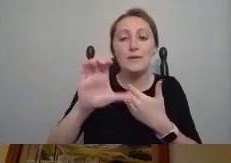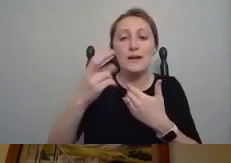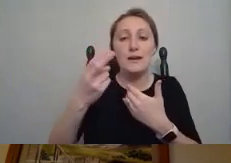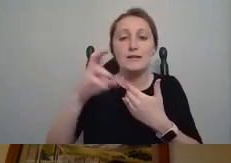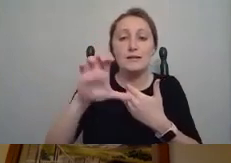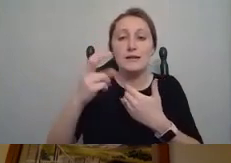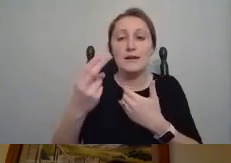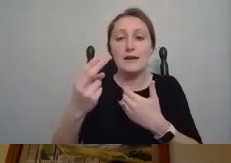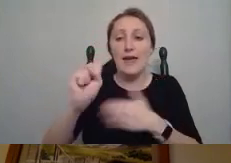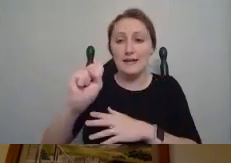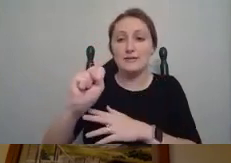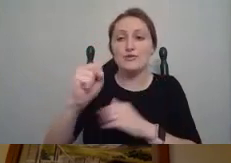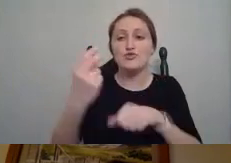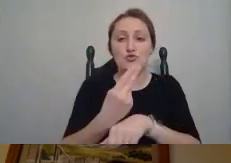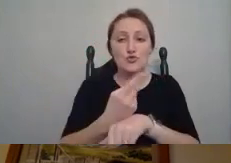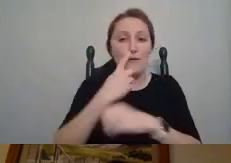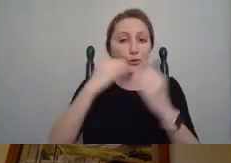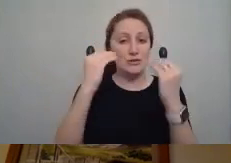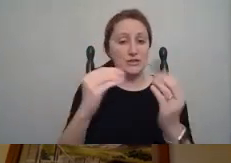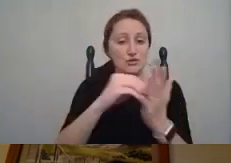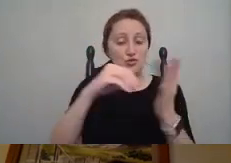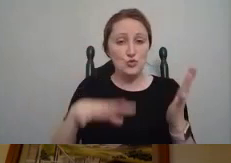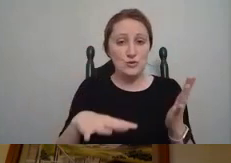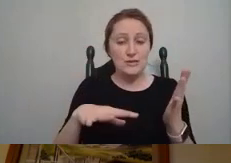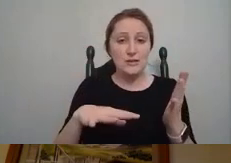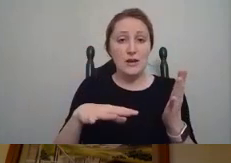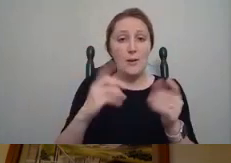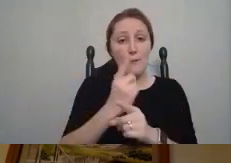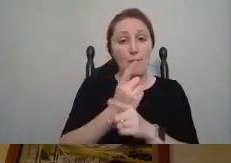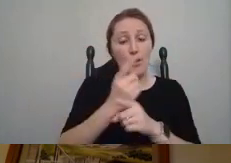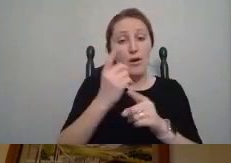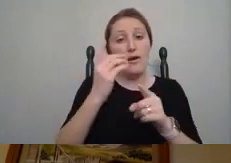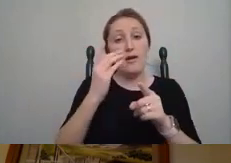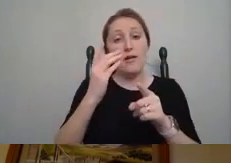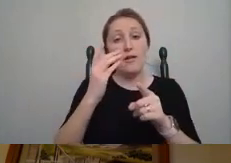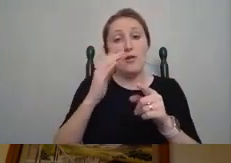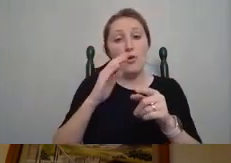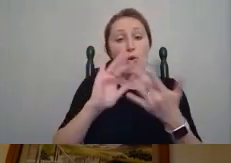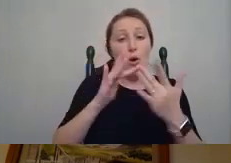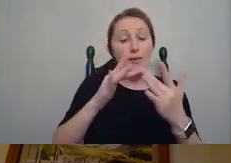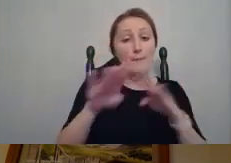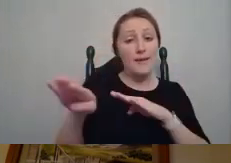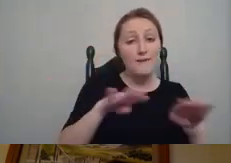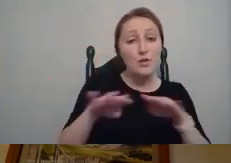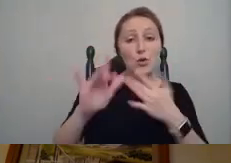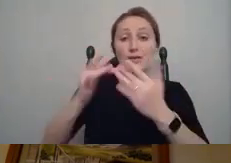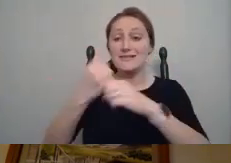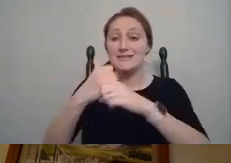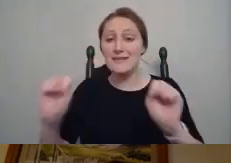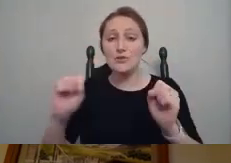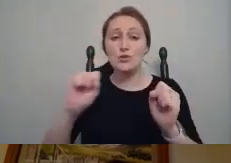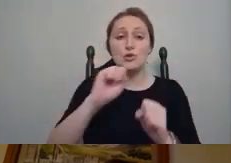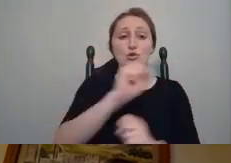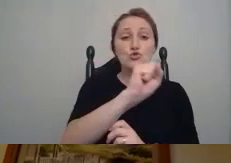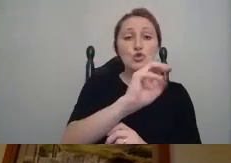be using to teach students appropriate online behavior, online safety, social media style appropriate